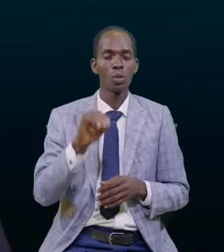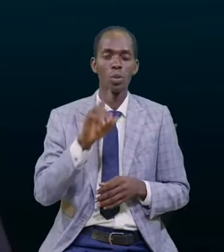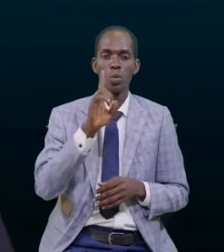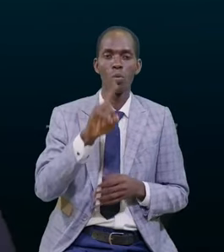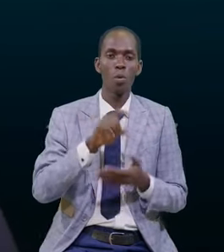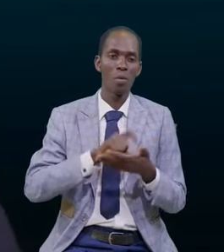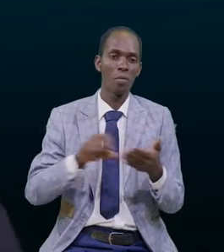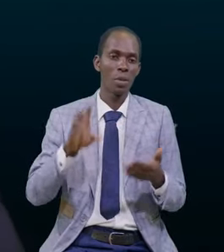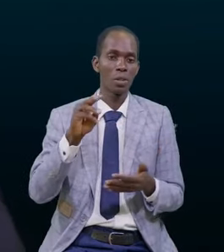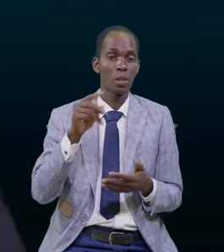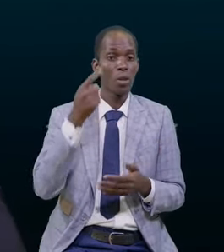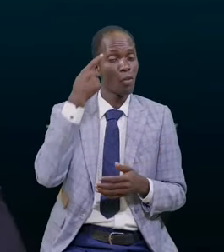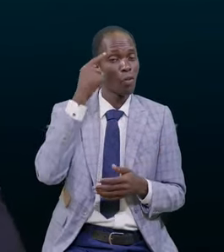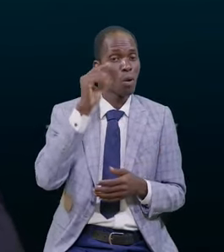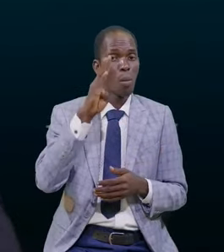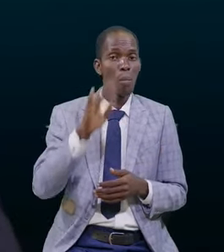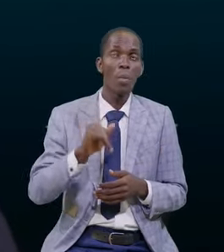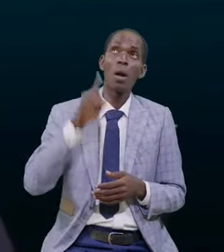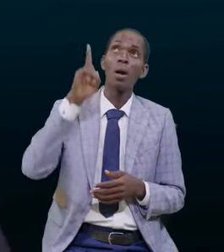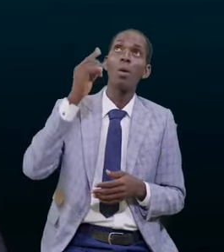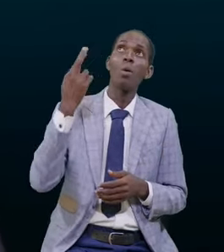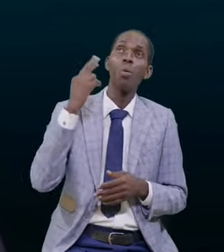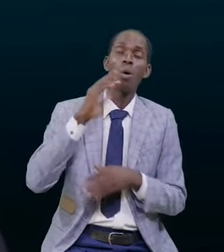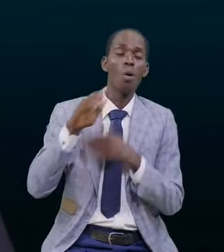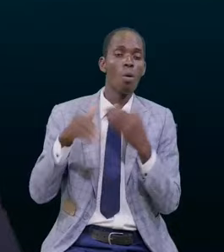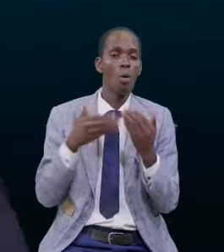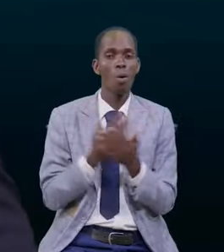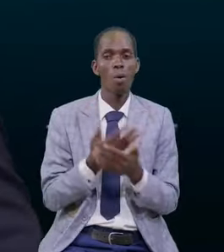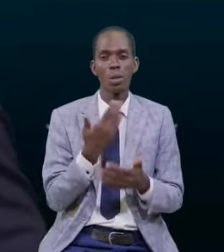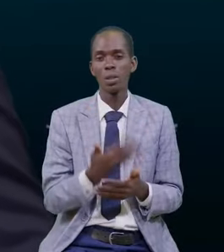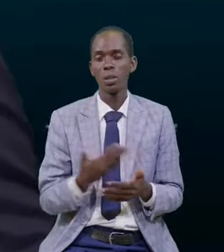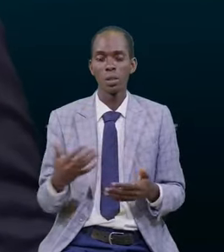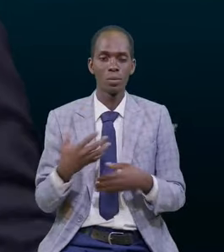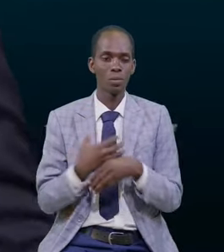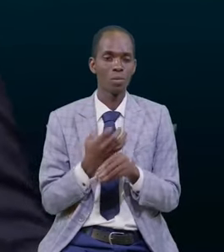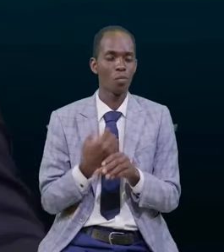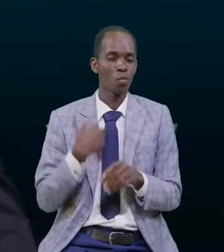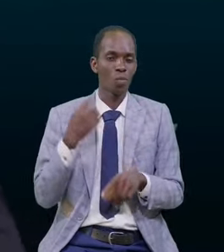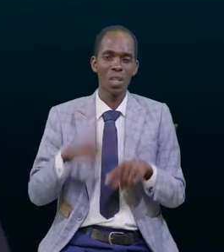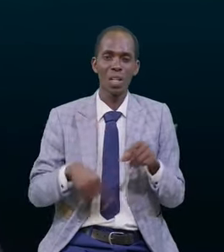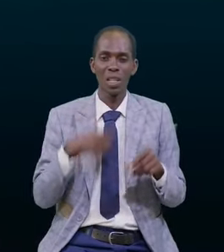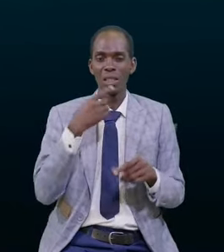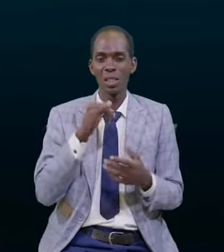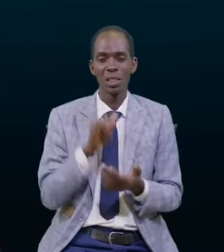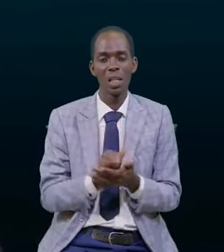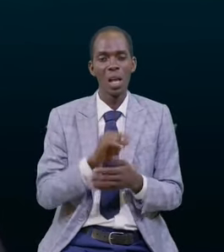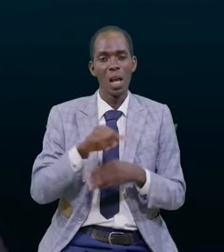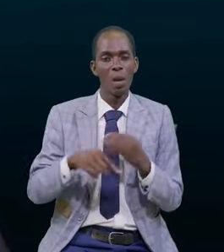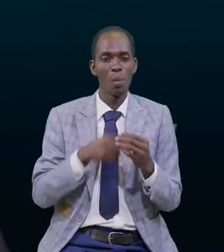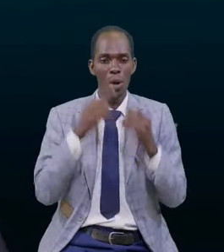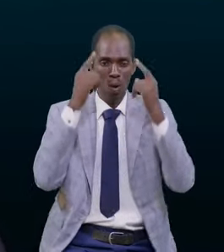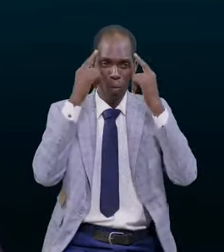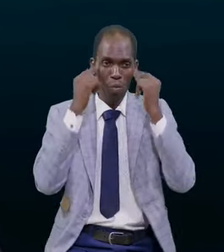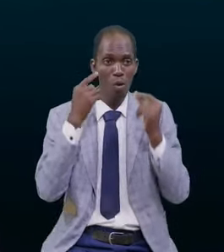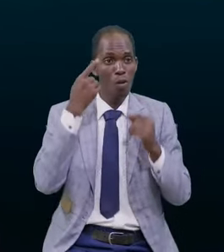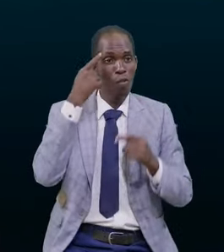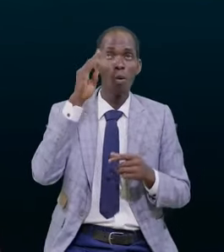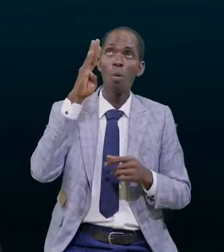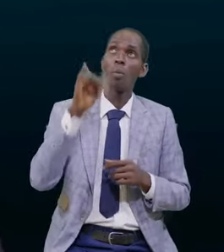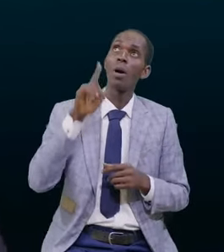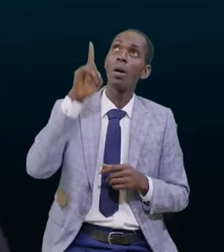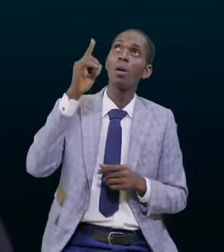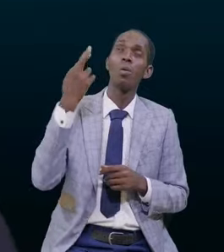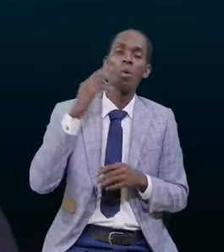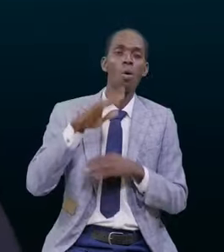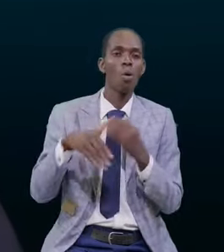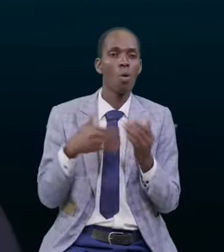him were all things created you couldn't say that about Moses for by him were all things created even the Tabernacle